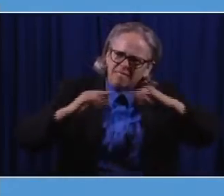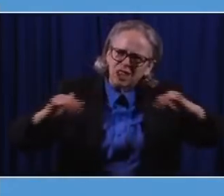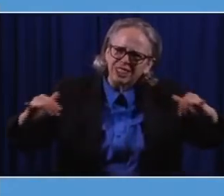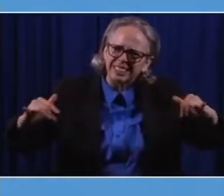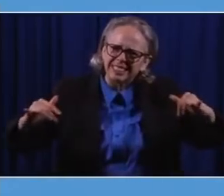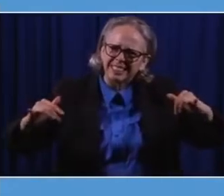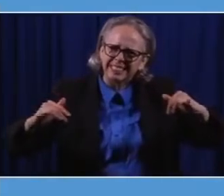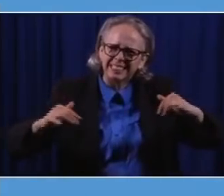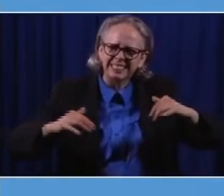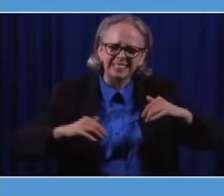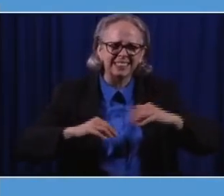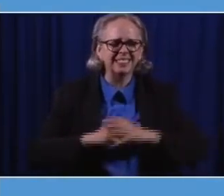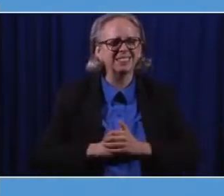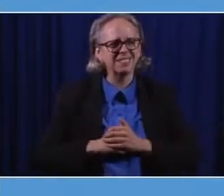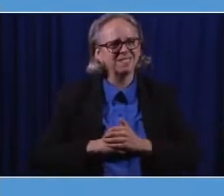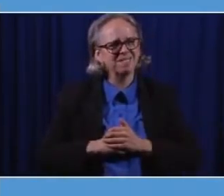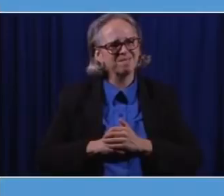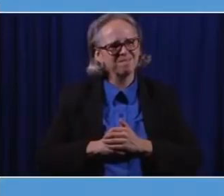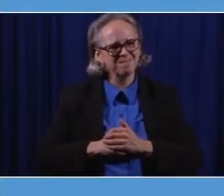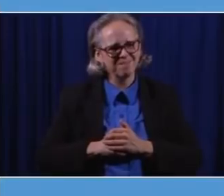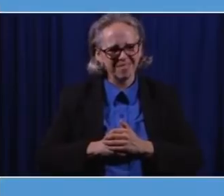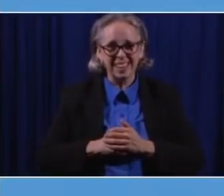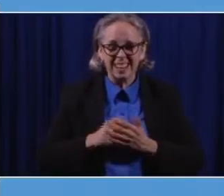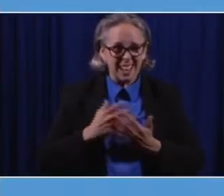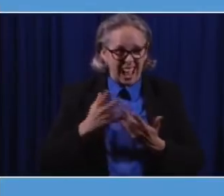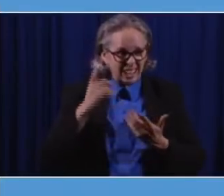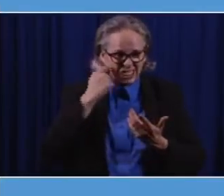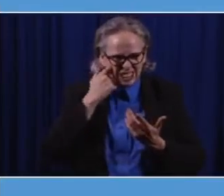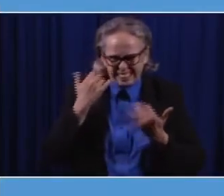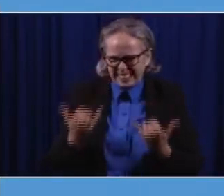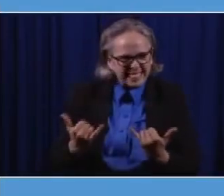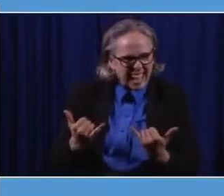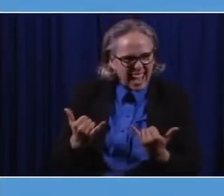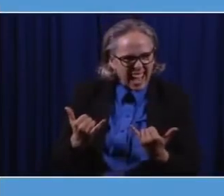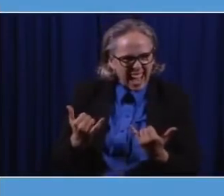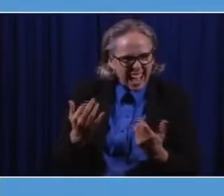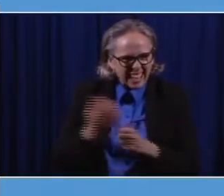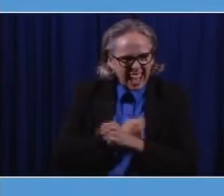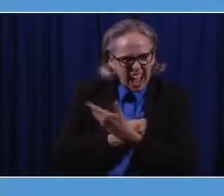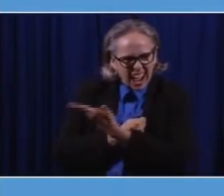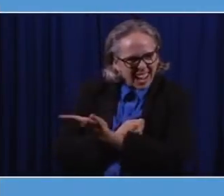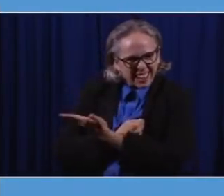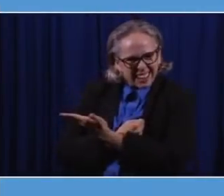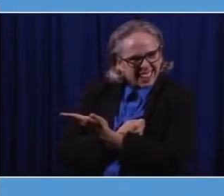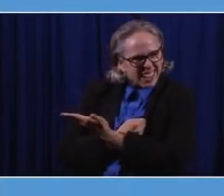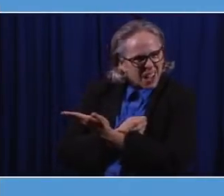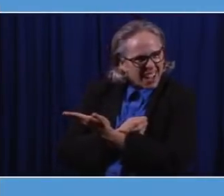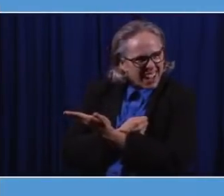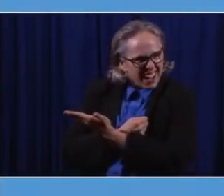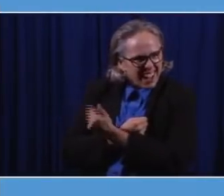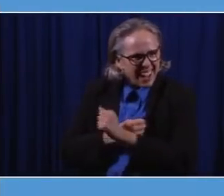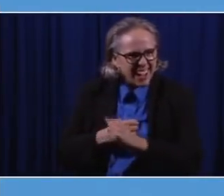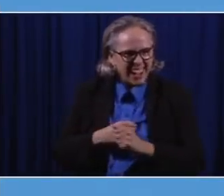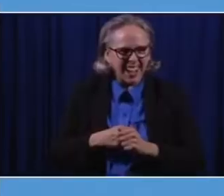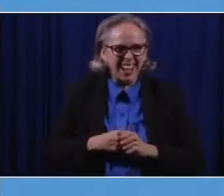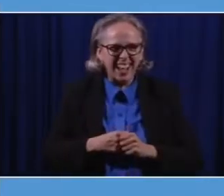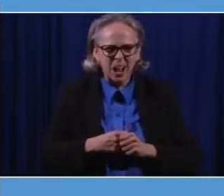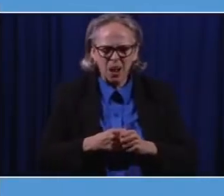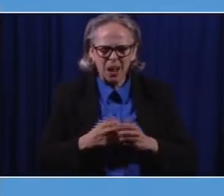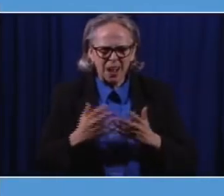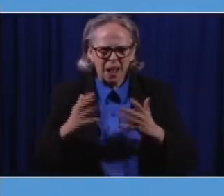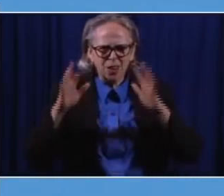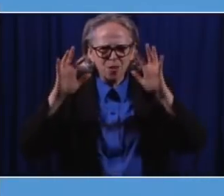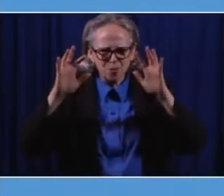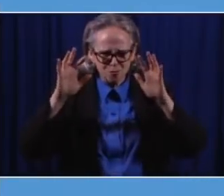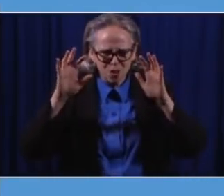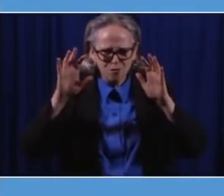And very coincidentally, just today we just got this book, The Ring Bearer. So we haven't even read it